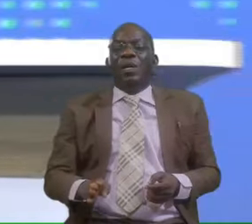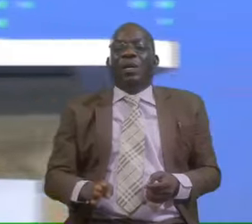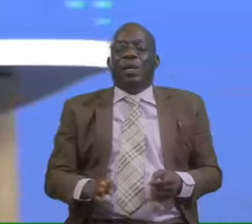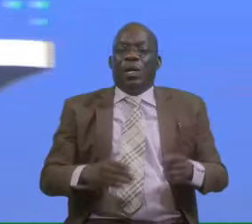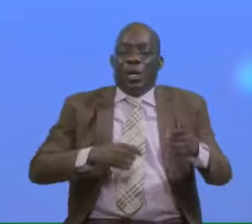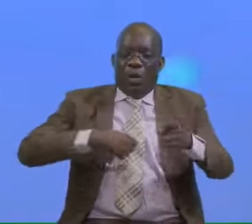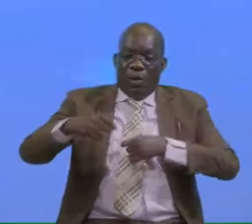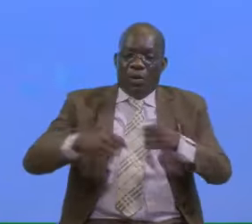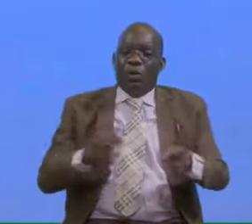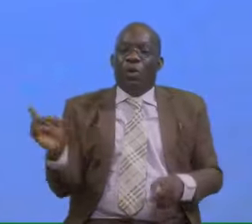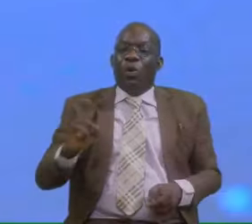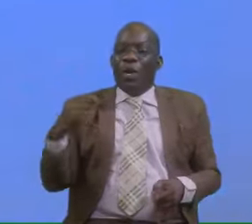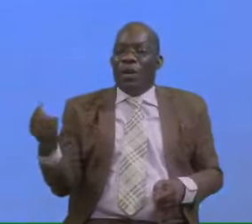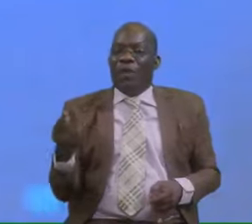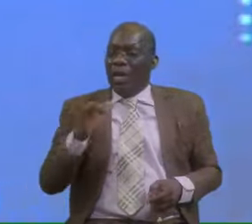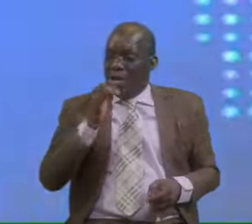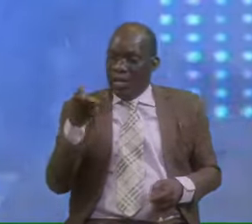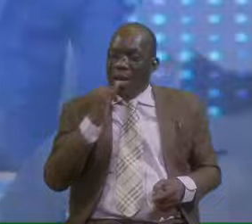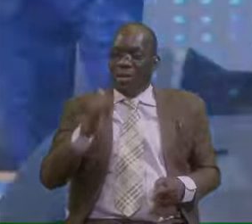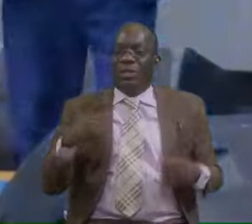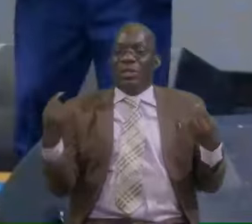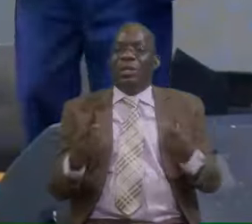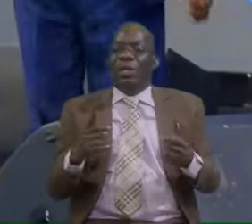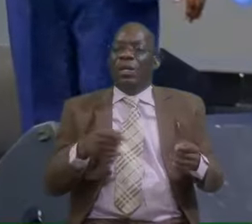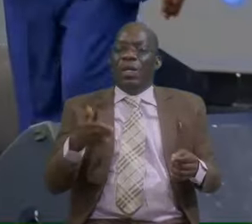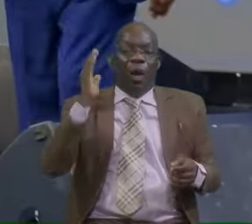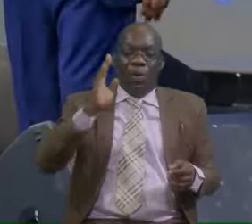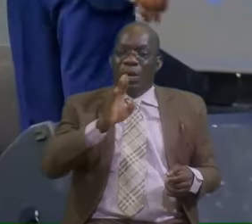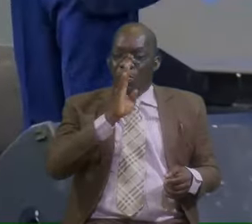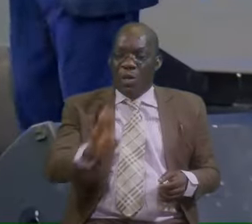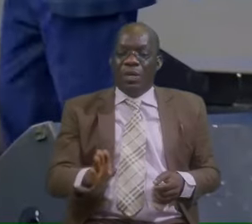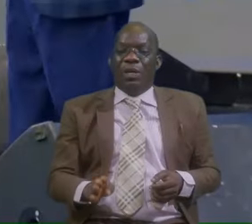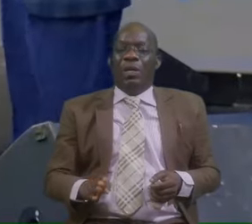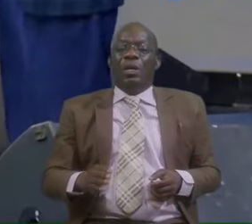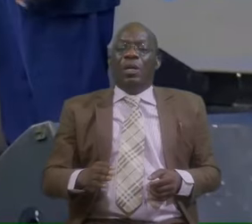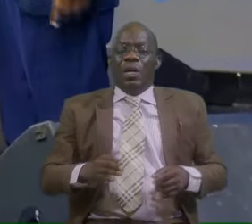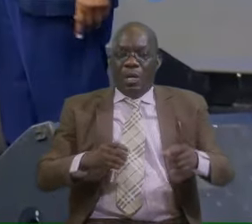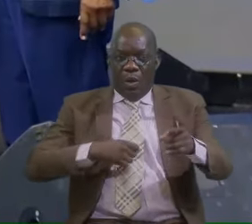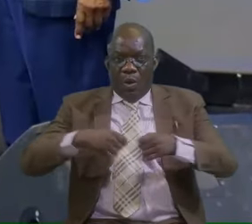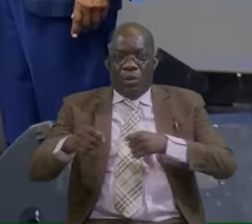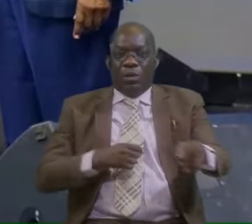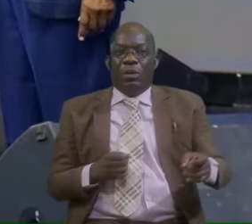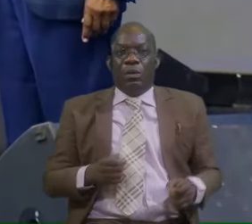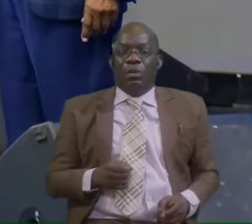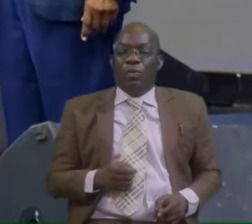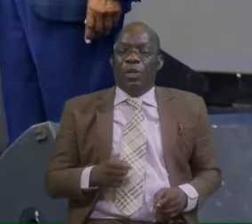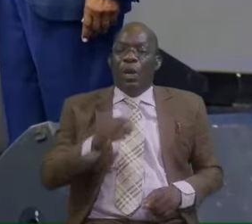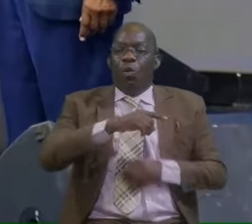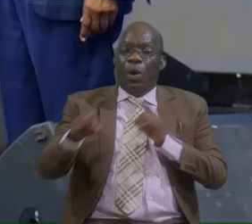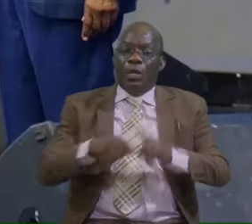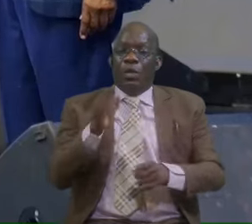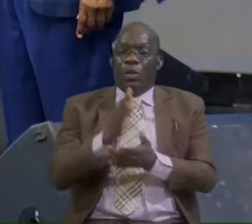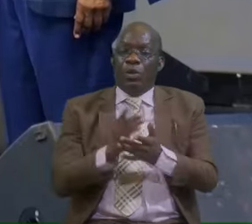is sin, there will be injury. When somebody commits sin, you injure